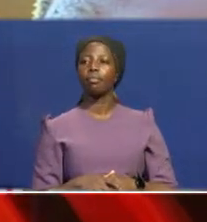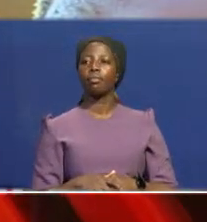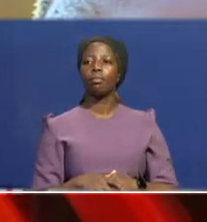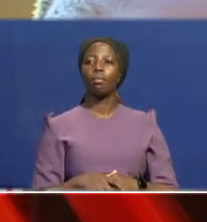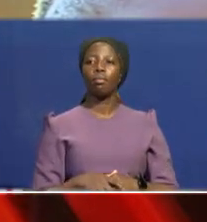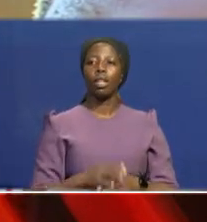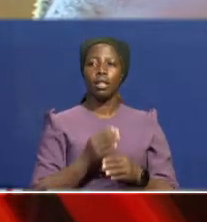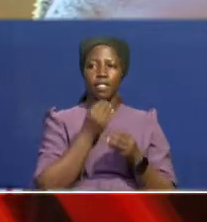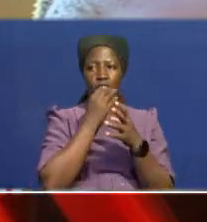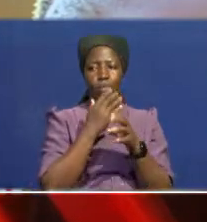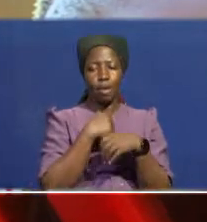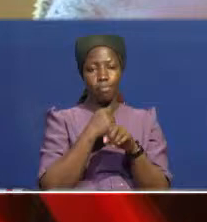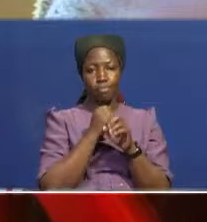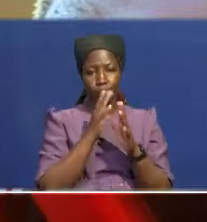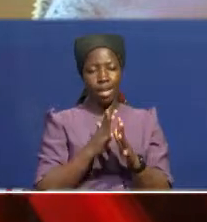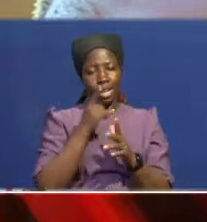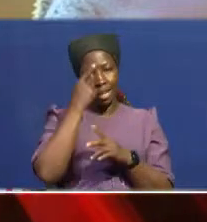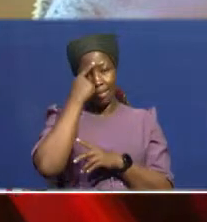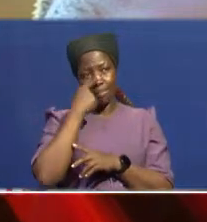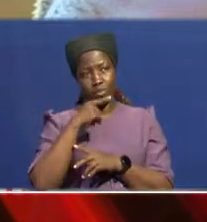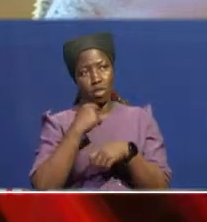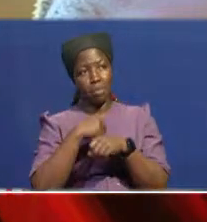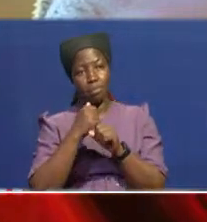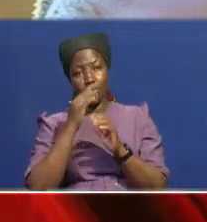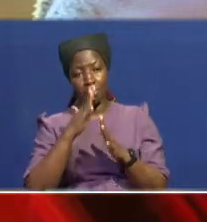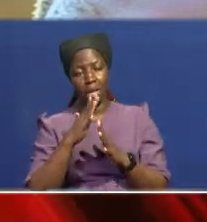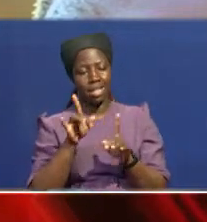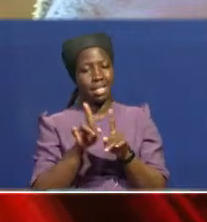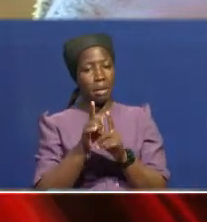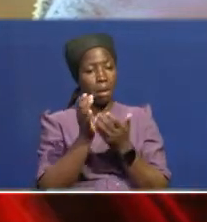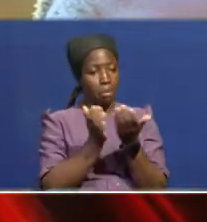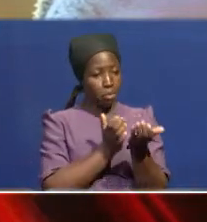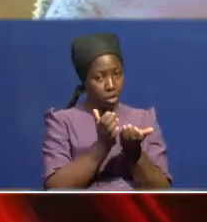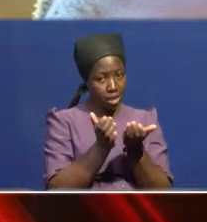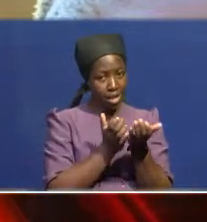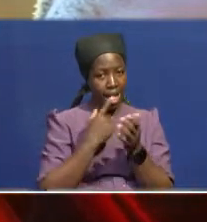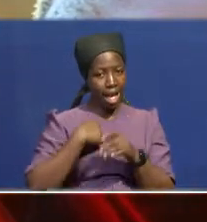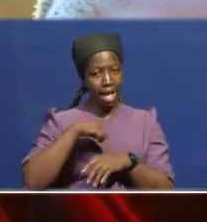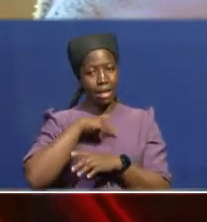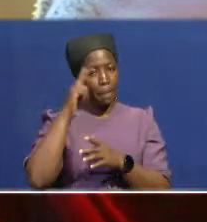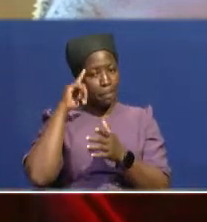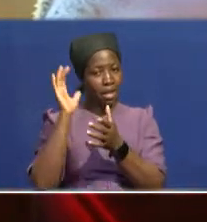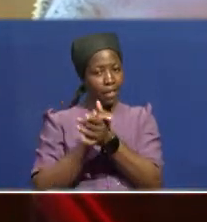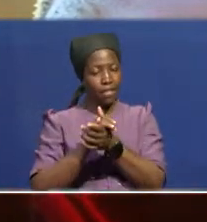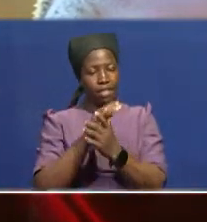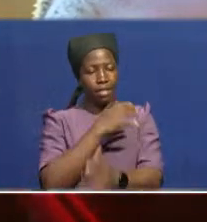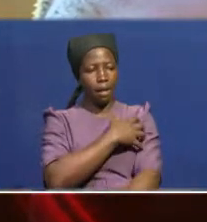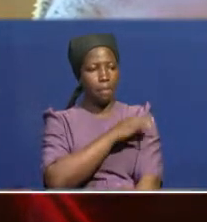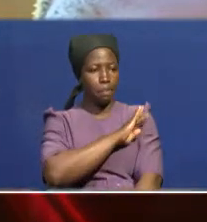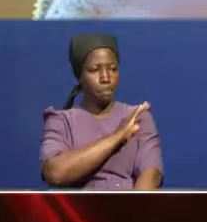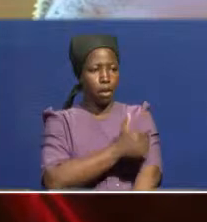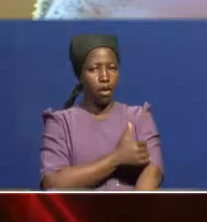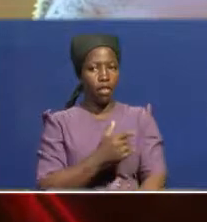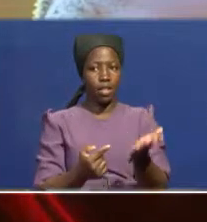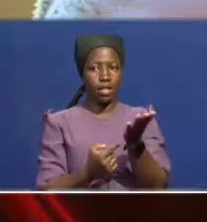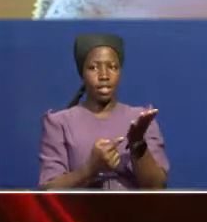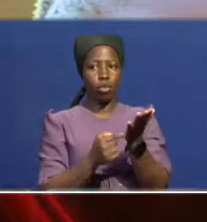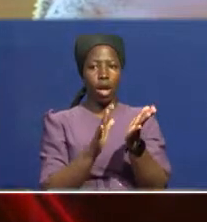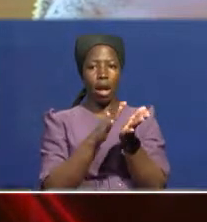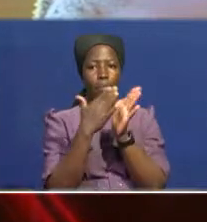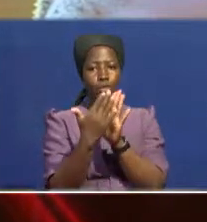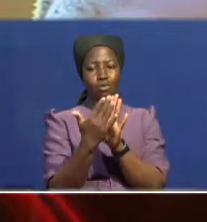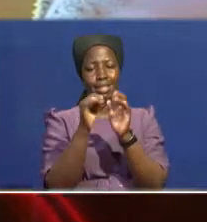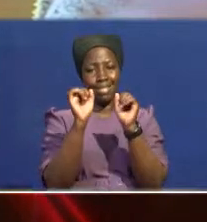policy opinion shapers. As a business, we believe that the power of digital approaches with agility, we